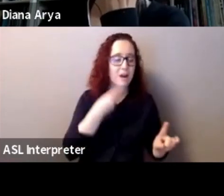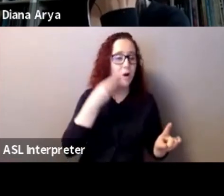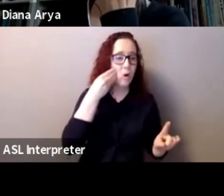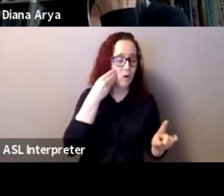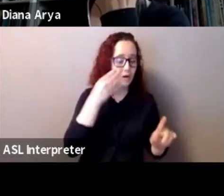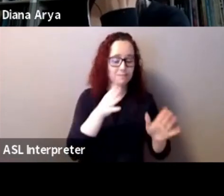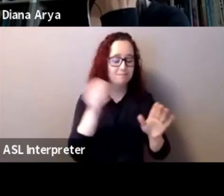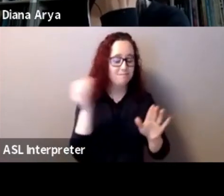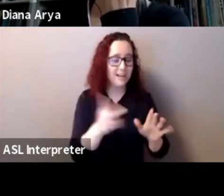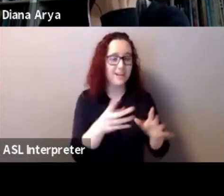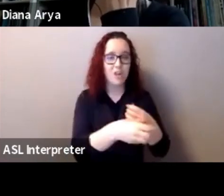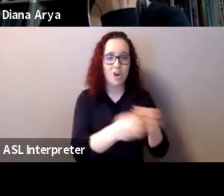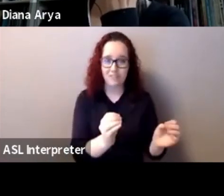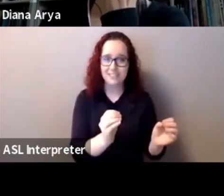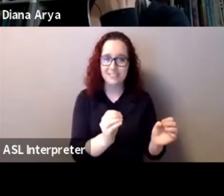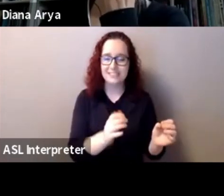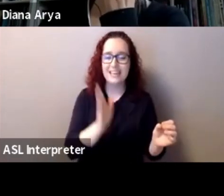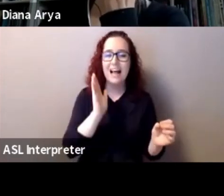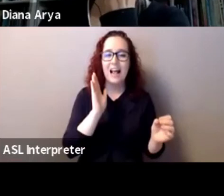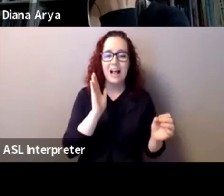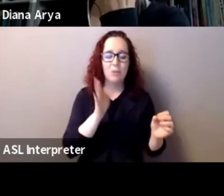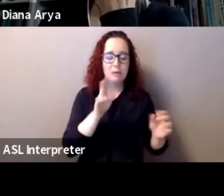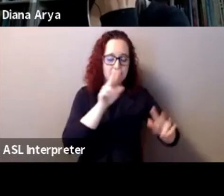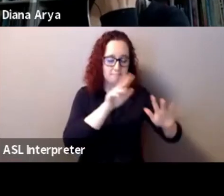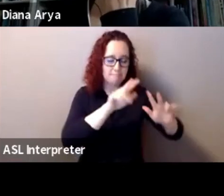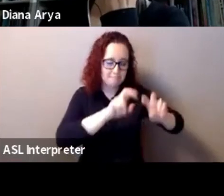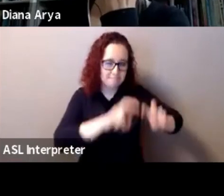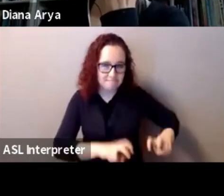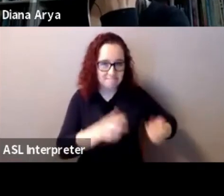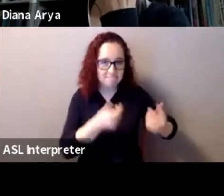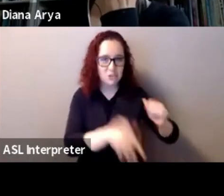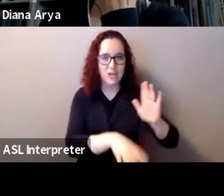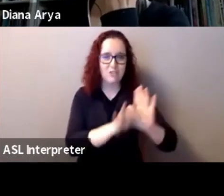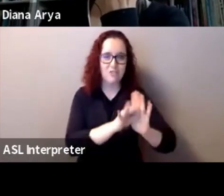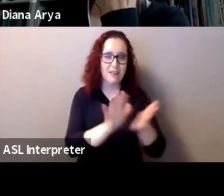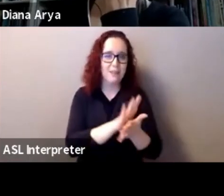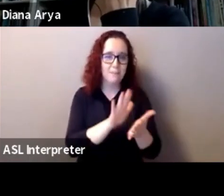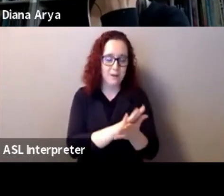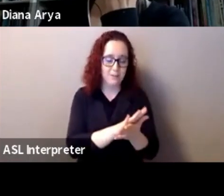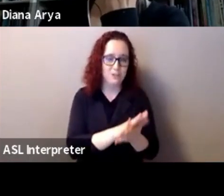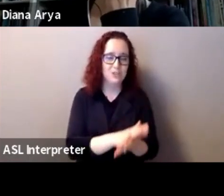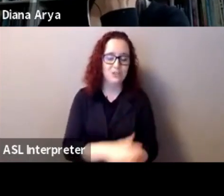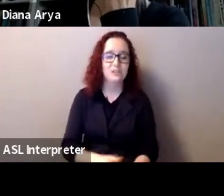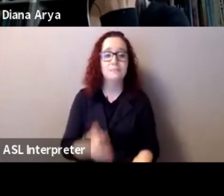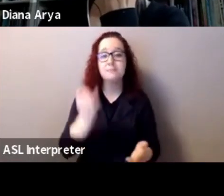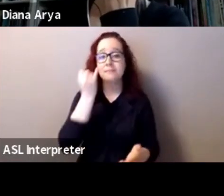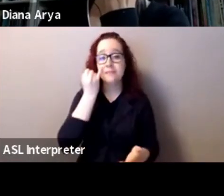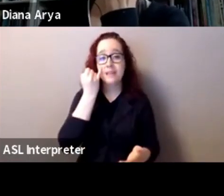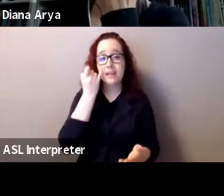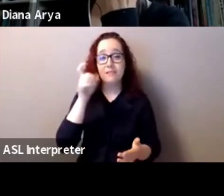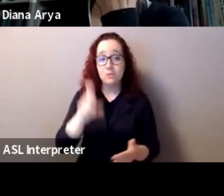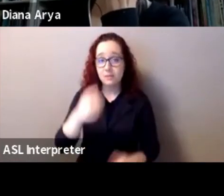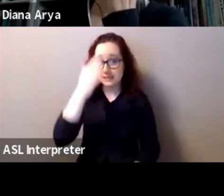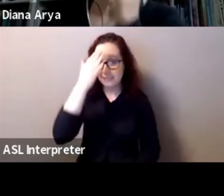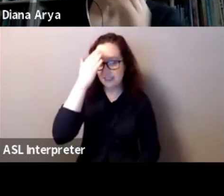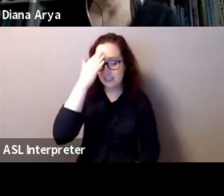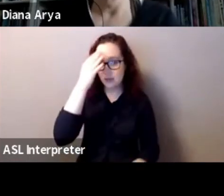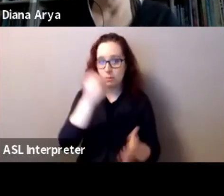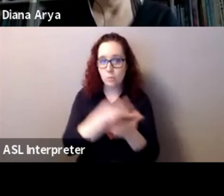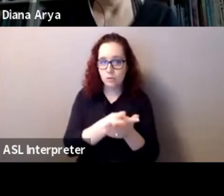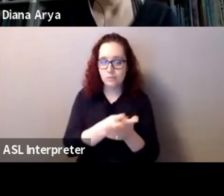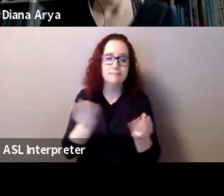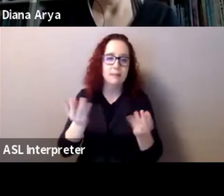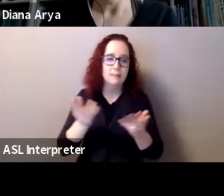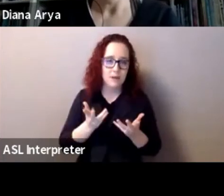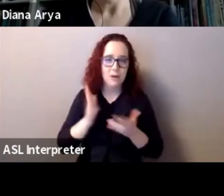you know, for my next visit, I will try to see what I can dredge up in terms of those missing paper forms. But if you need to know what was approved, just let me